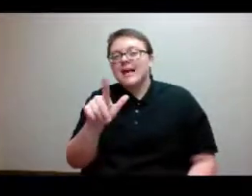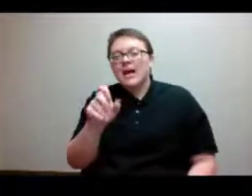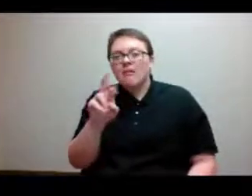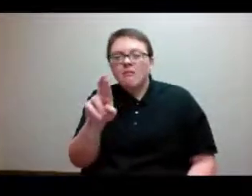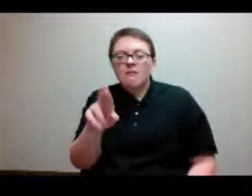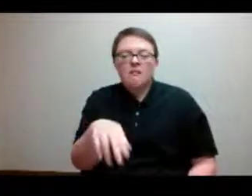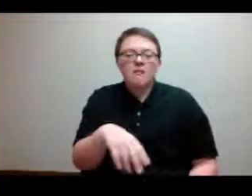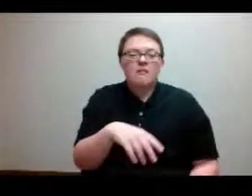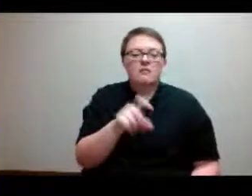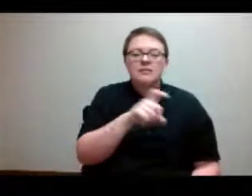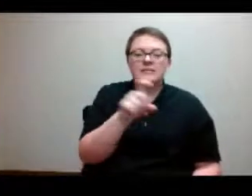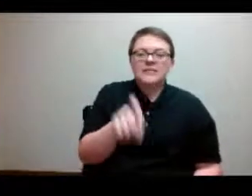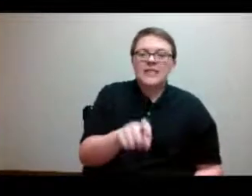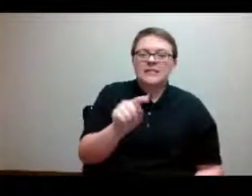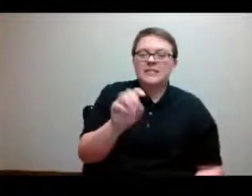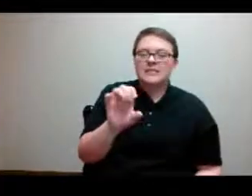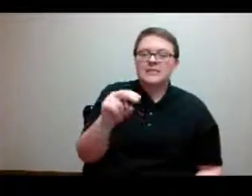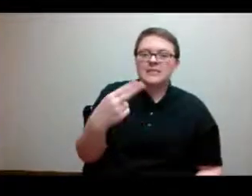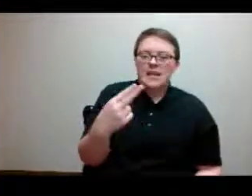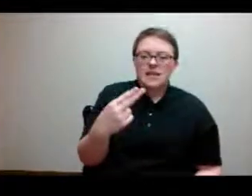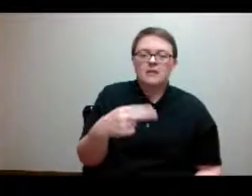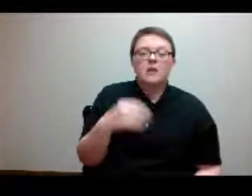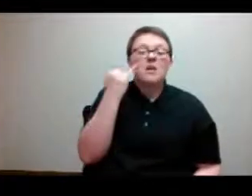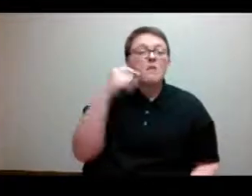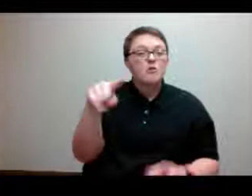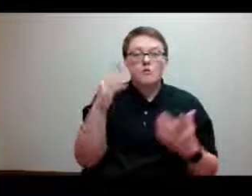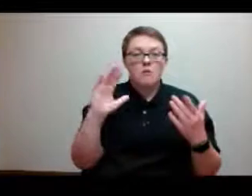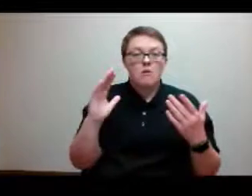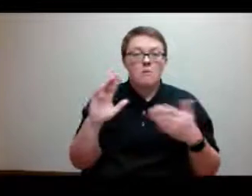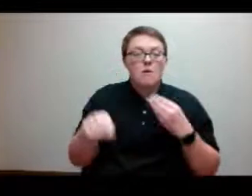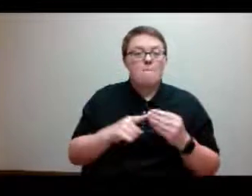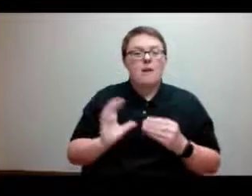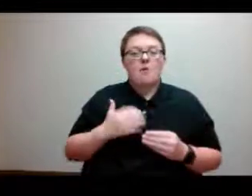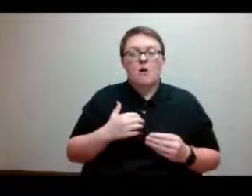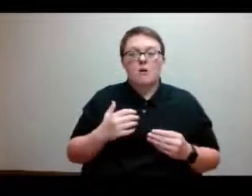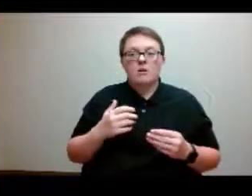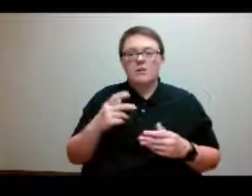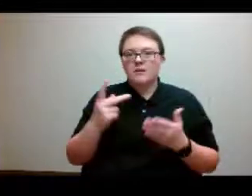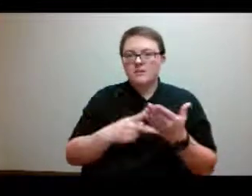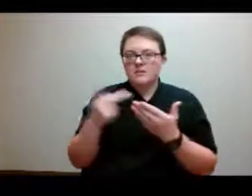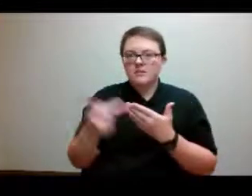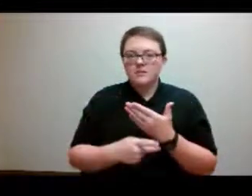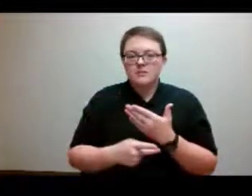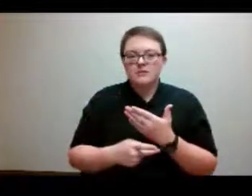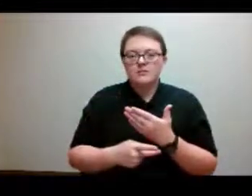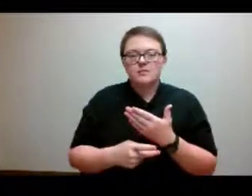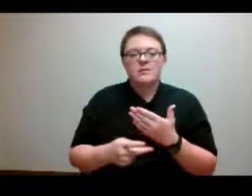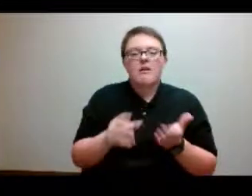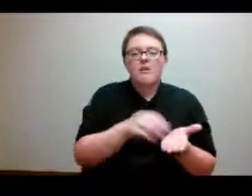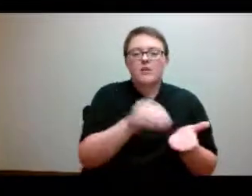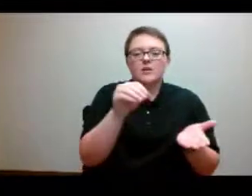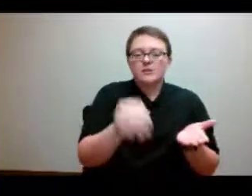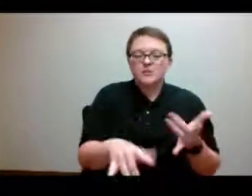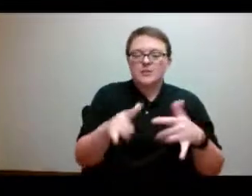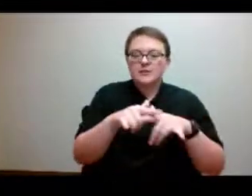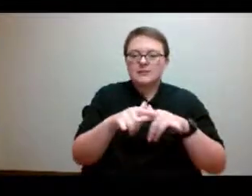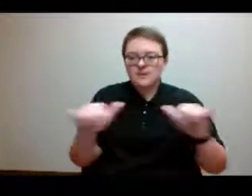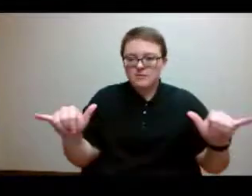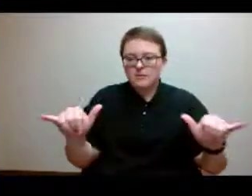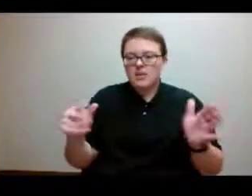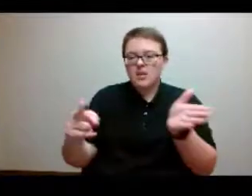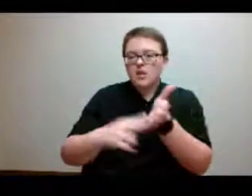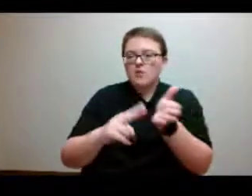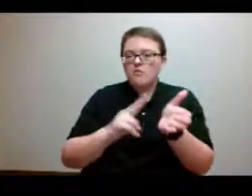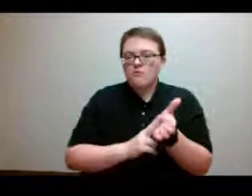programs, and if you're not aware, concurrent programs are programs in that students are simultaneously enrolled in our